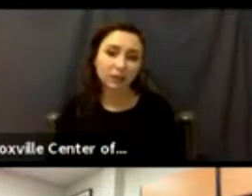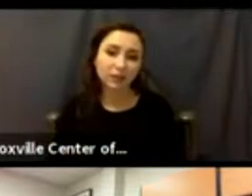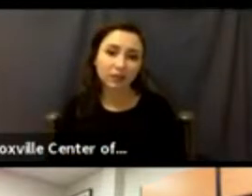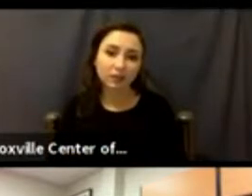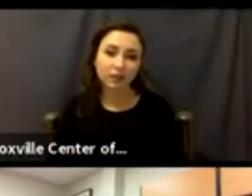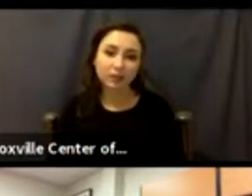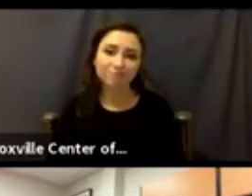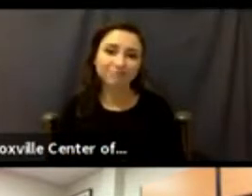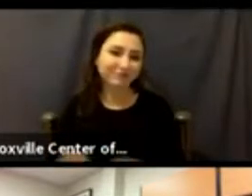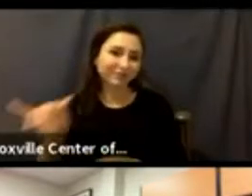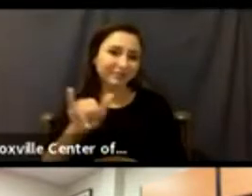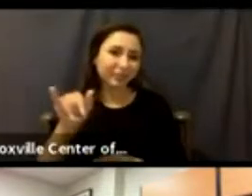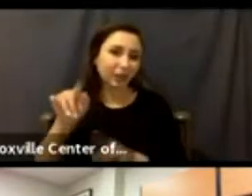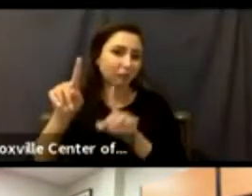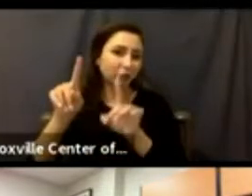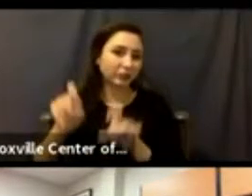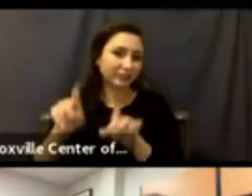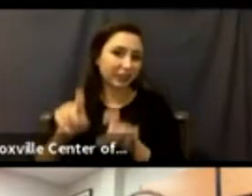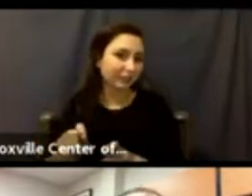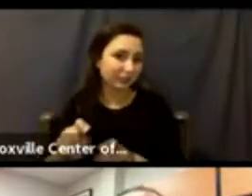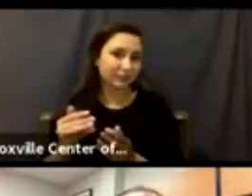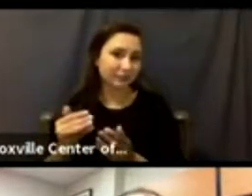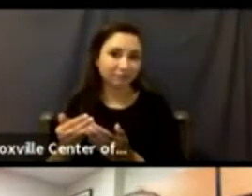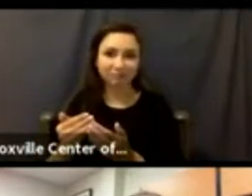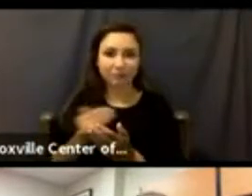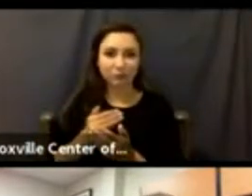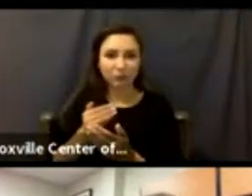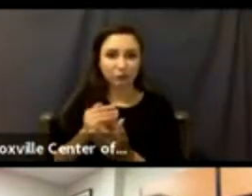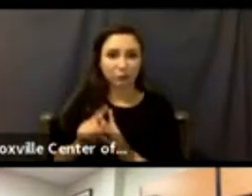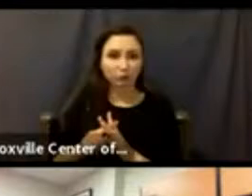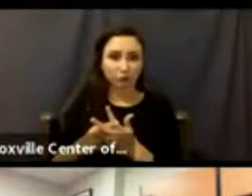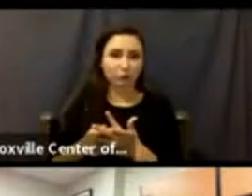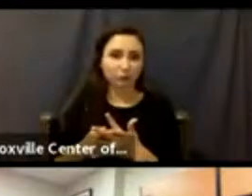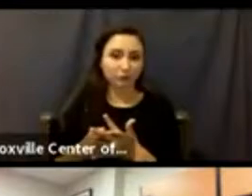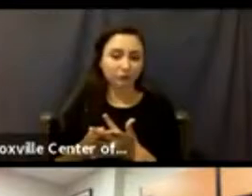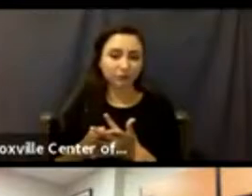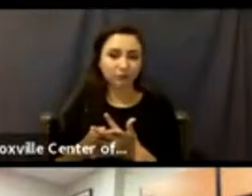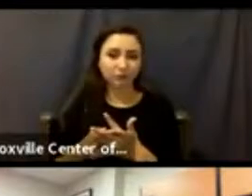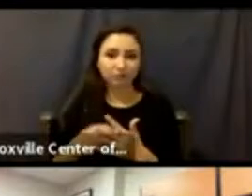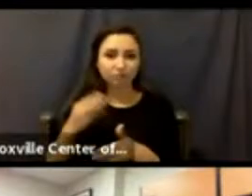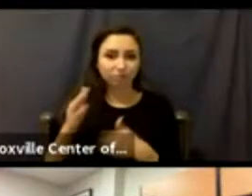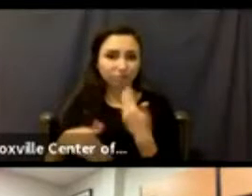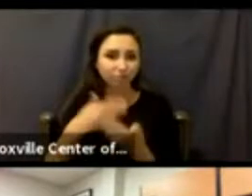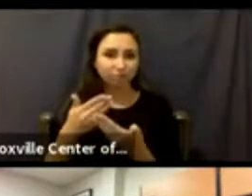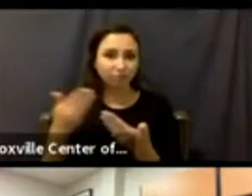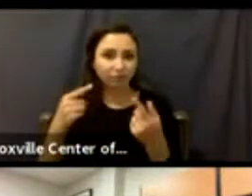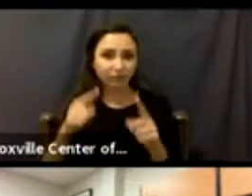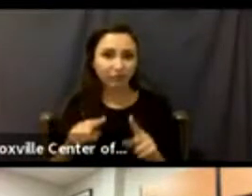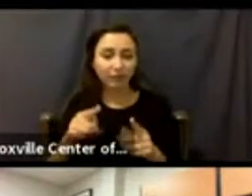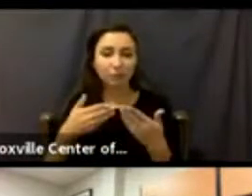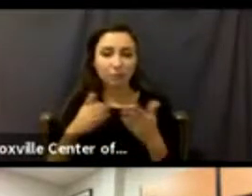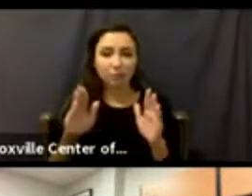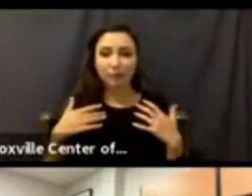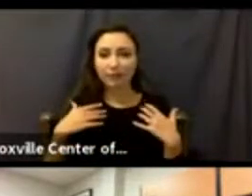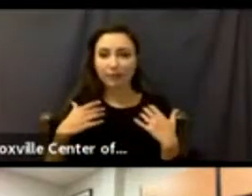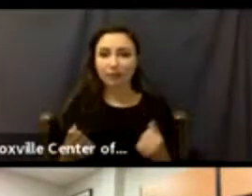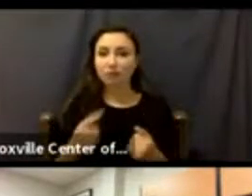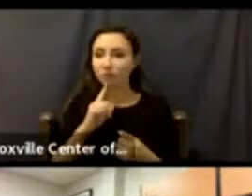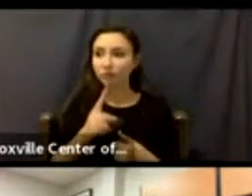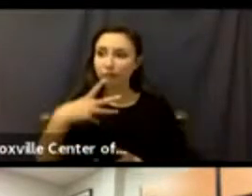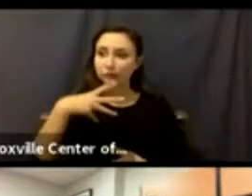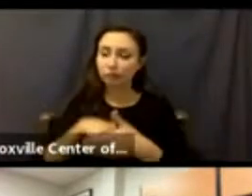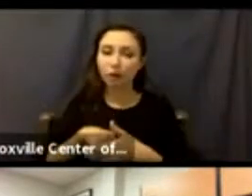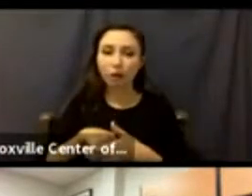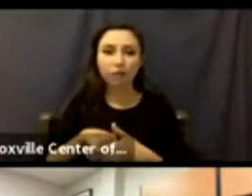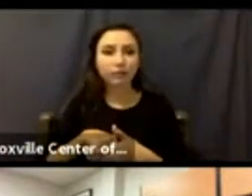with testing early on when things are rolling out, public health has a major role in that. But as we talked